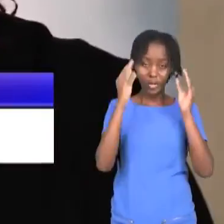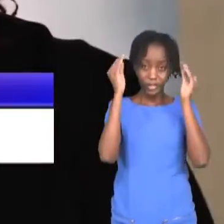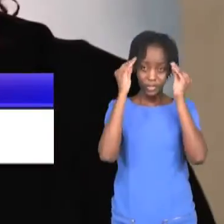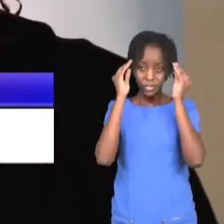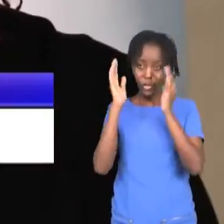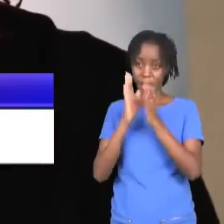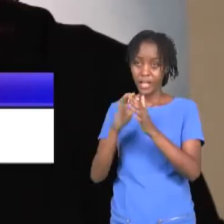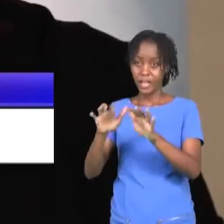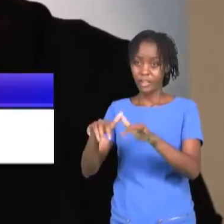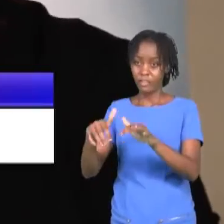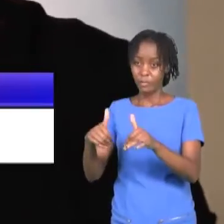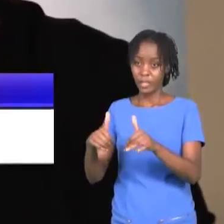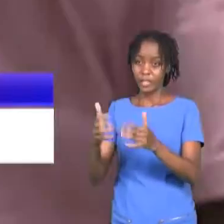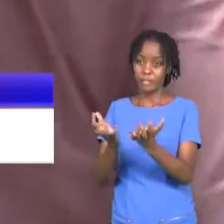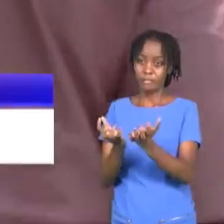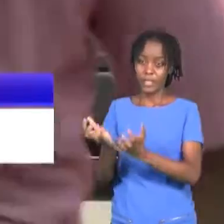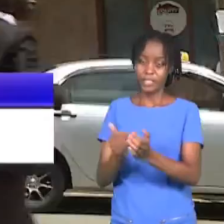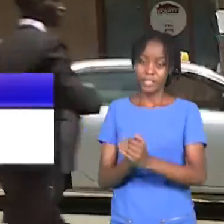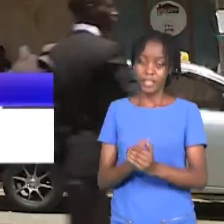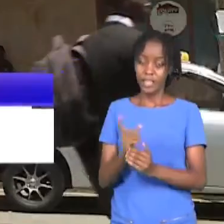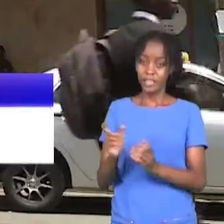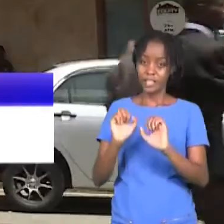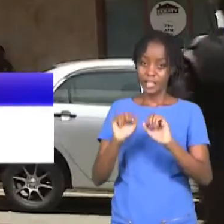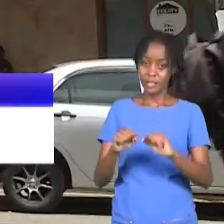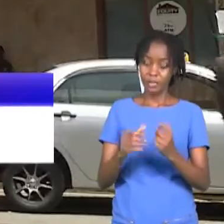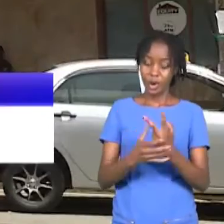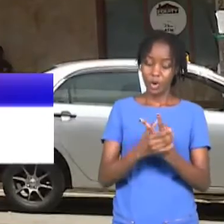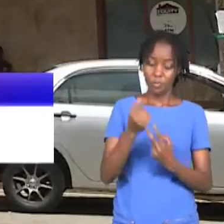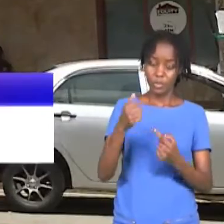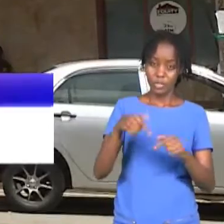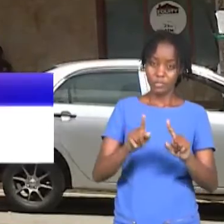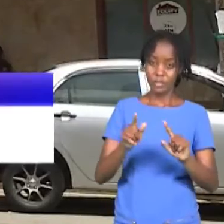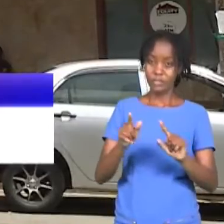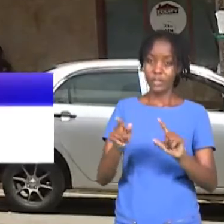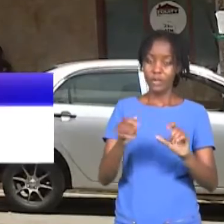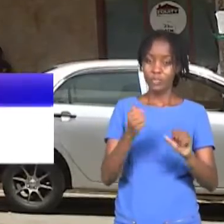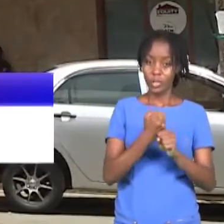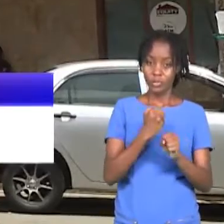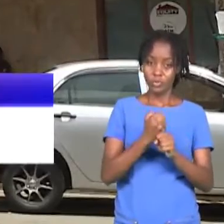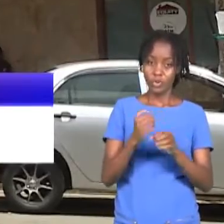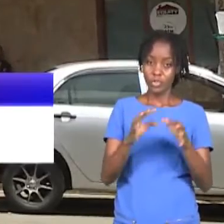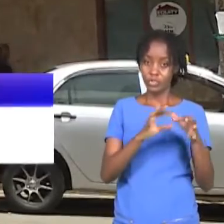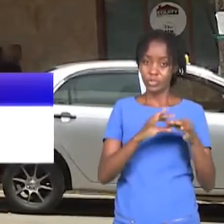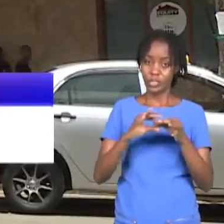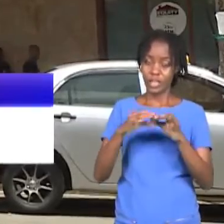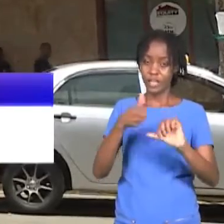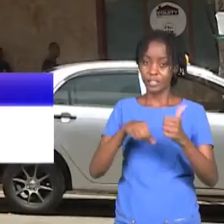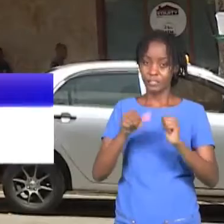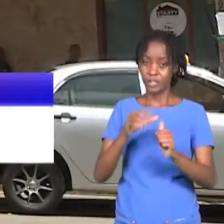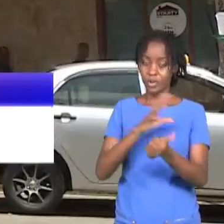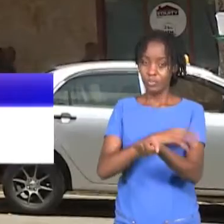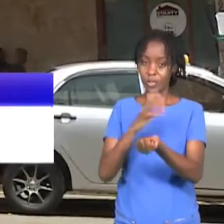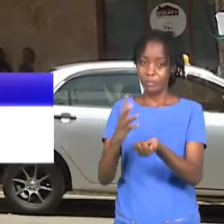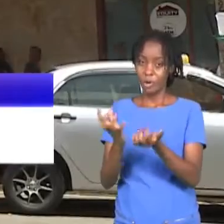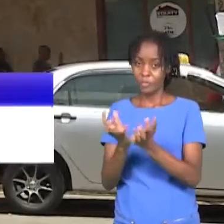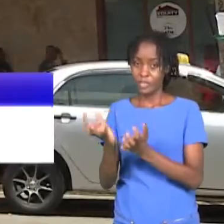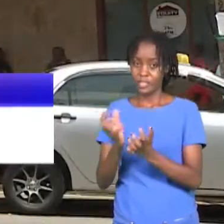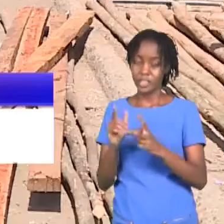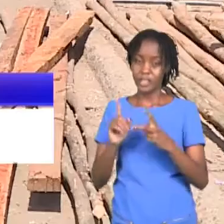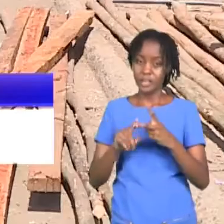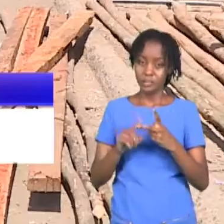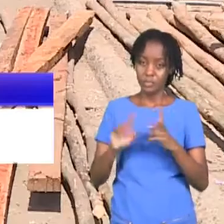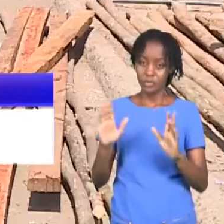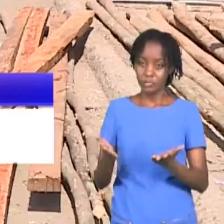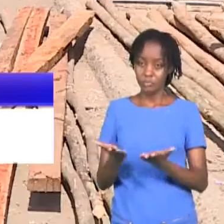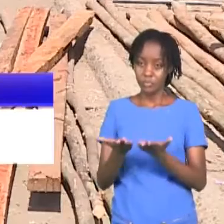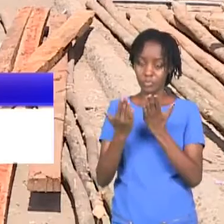agribusiness. Under the agreement, both parties will undertake joint activities to empower businesses countrywide to build their capacity through